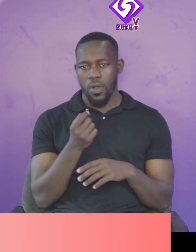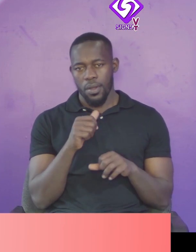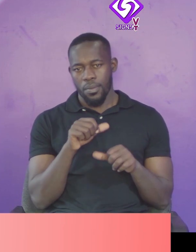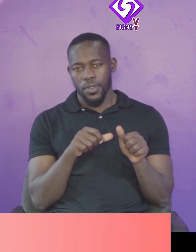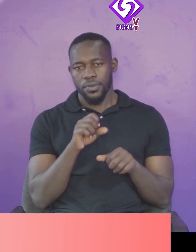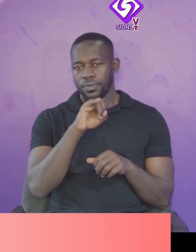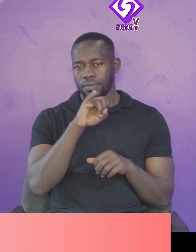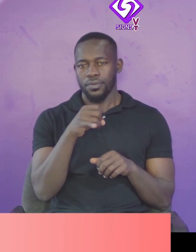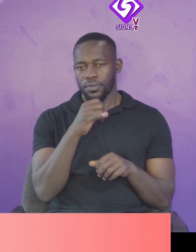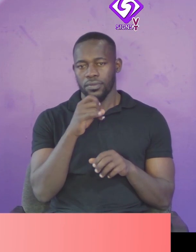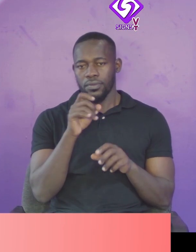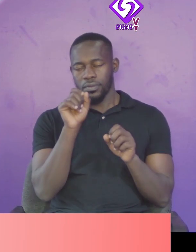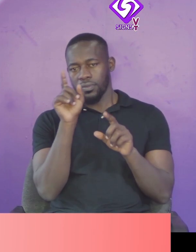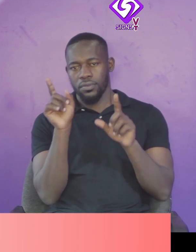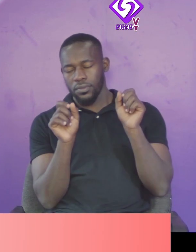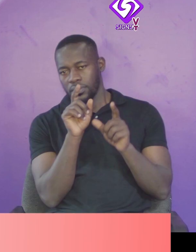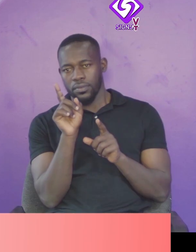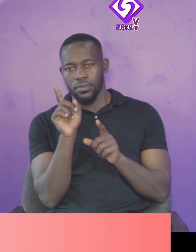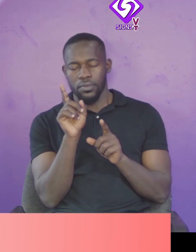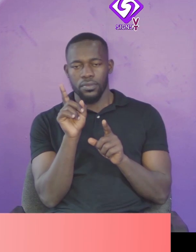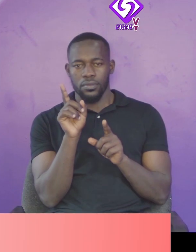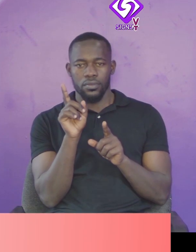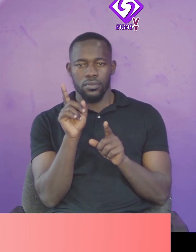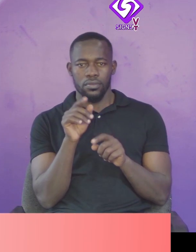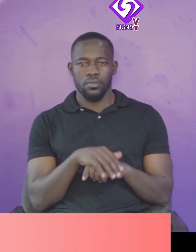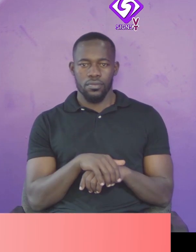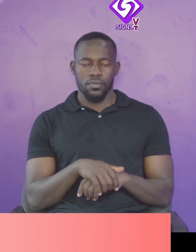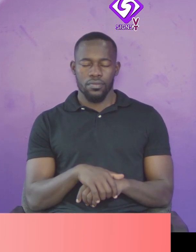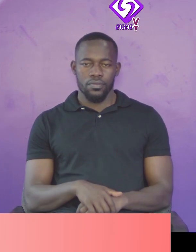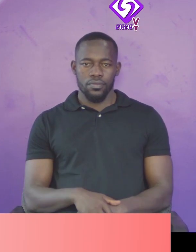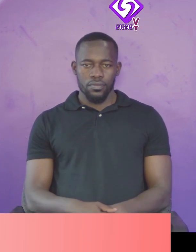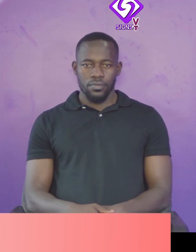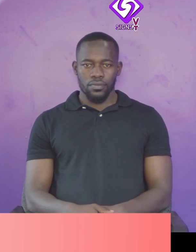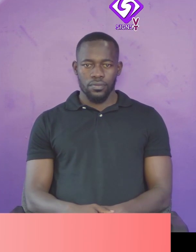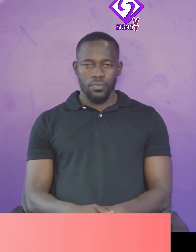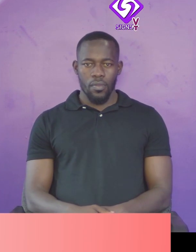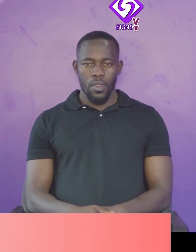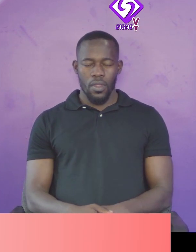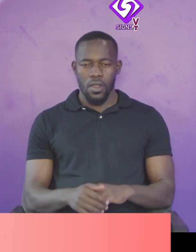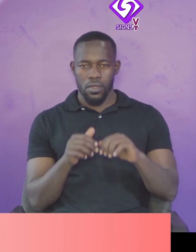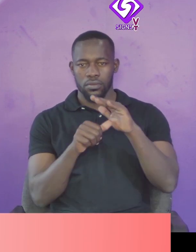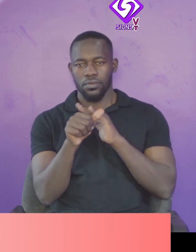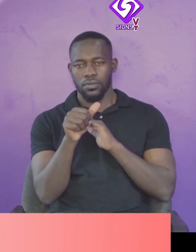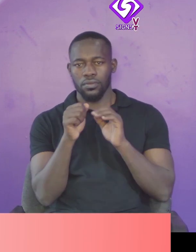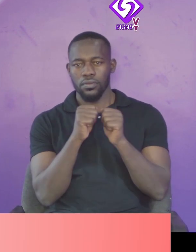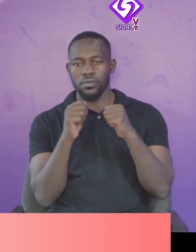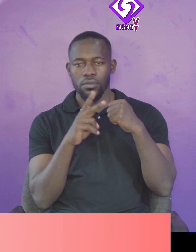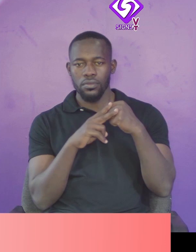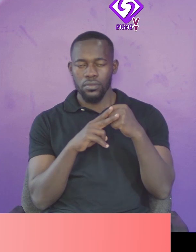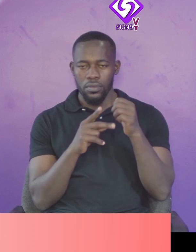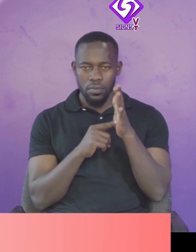stars as we proceed with the show? The junior stars are showing a